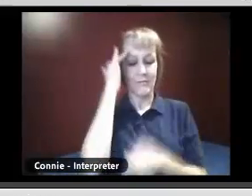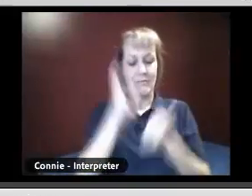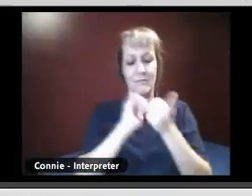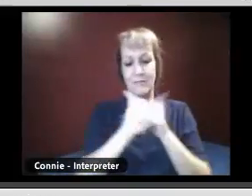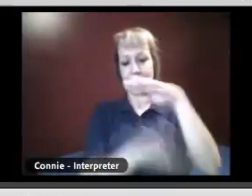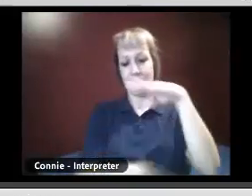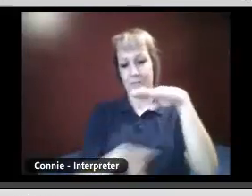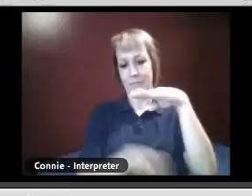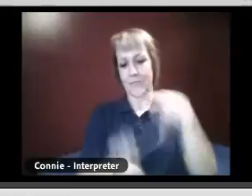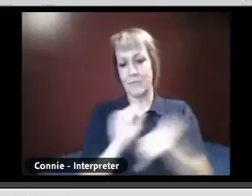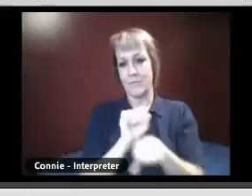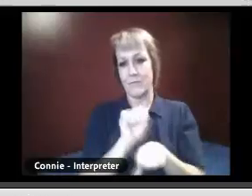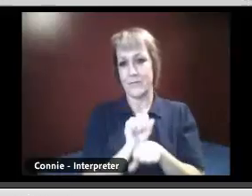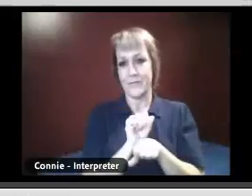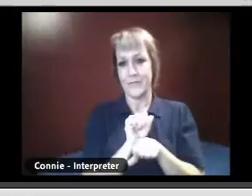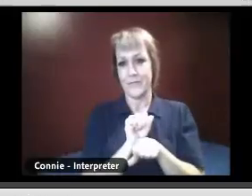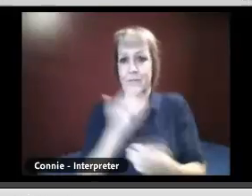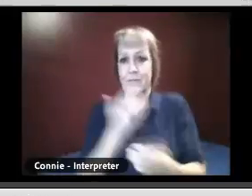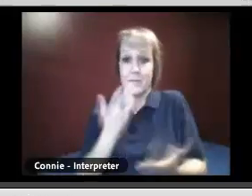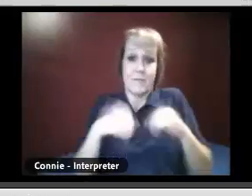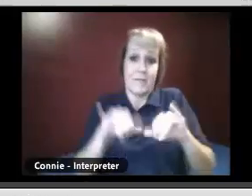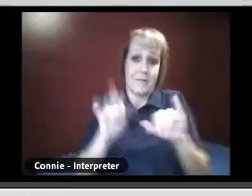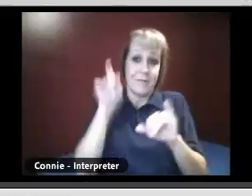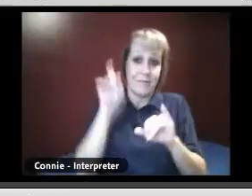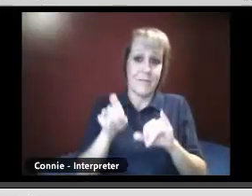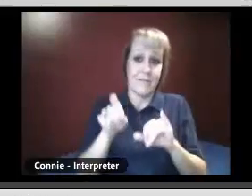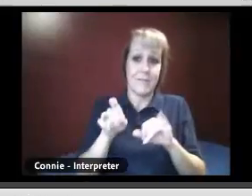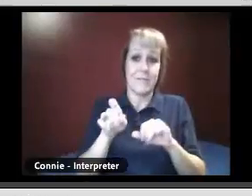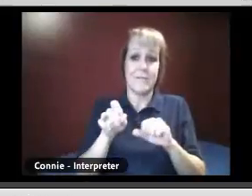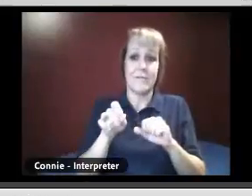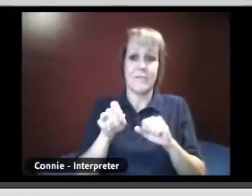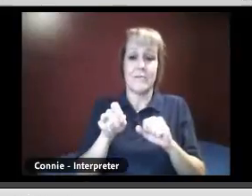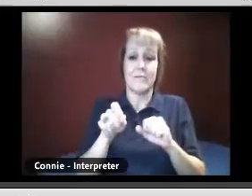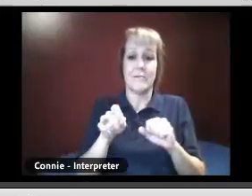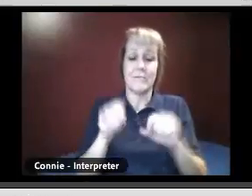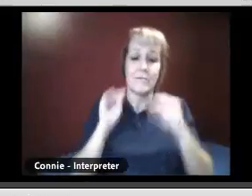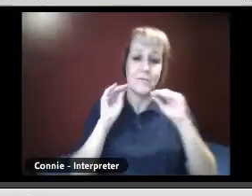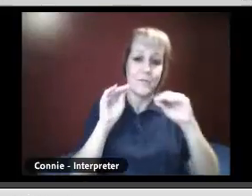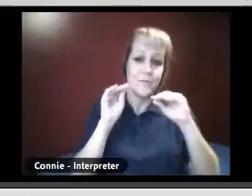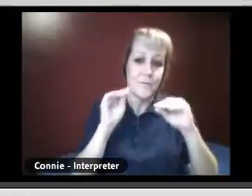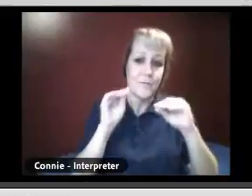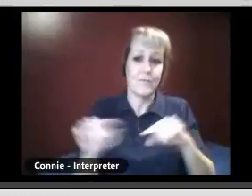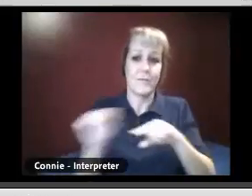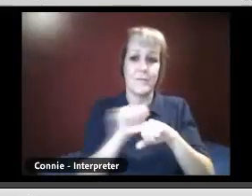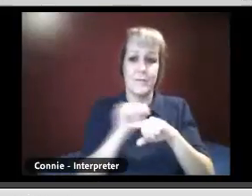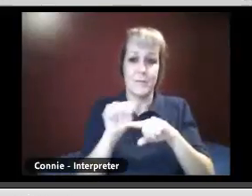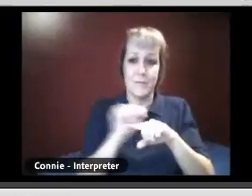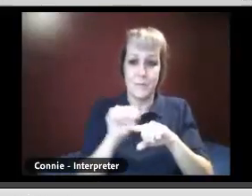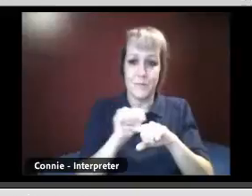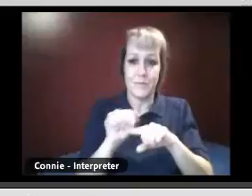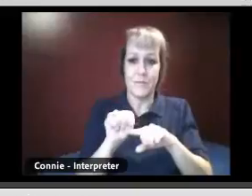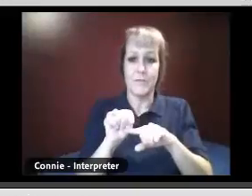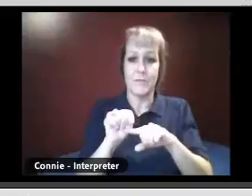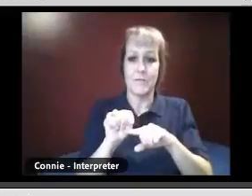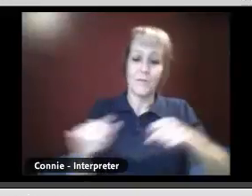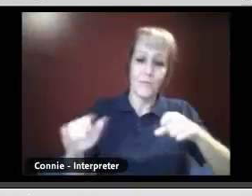job. They may still need some additional coaching, training in order to fully